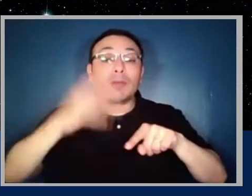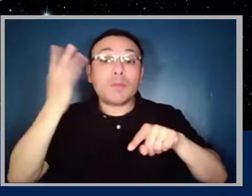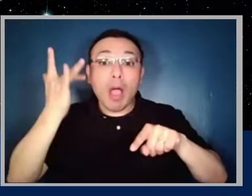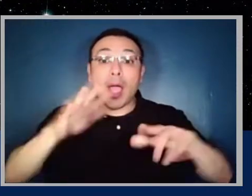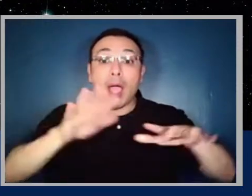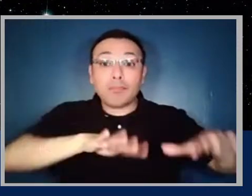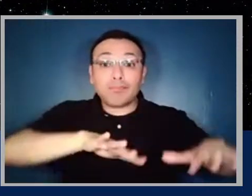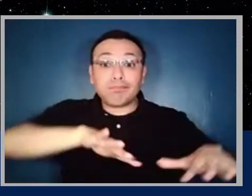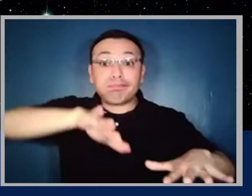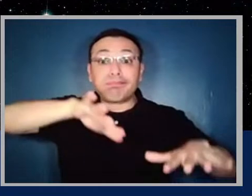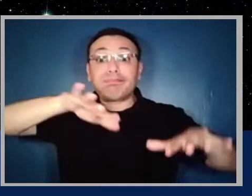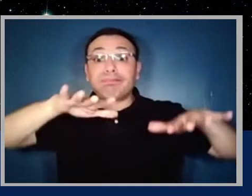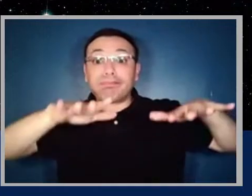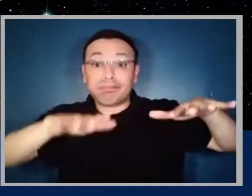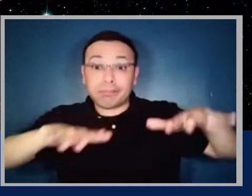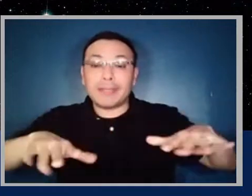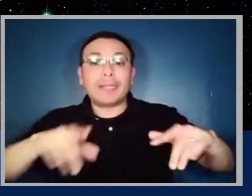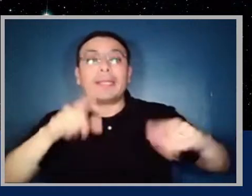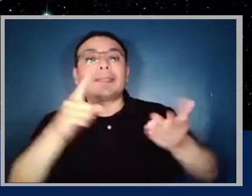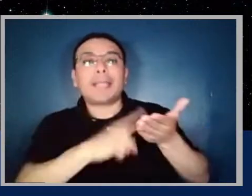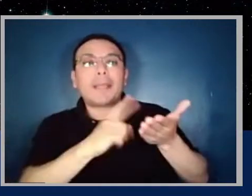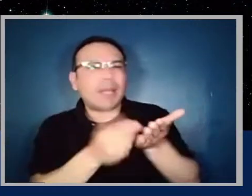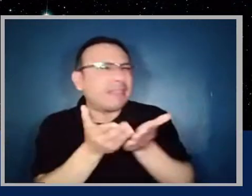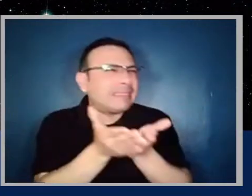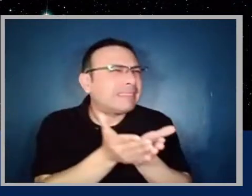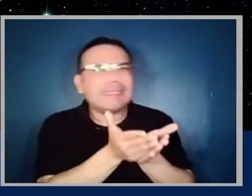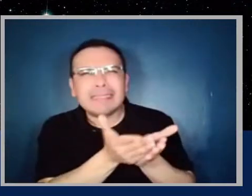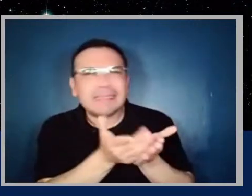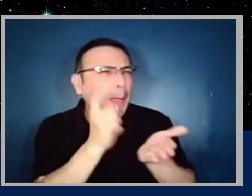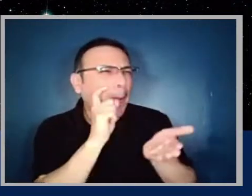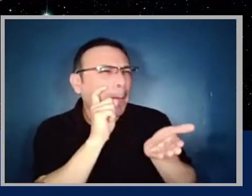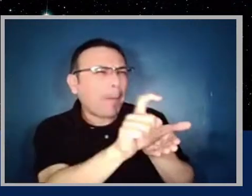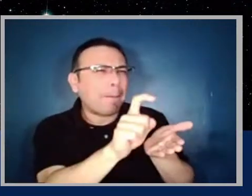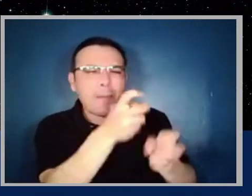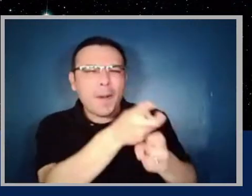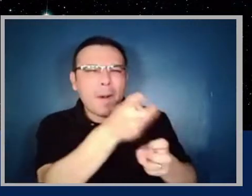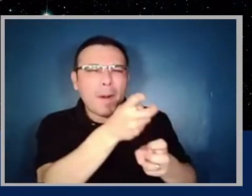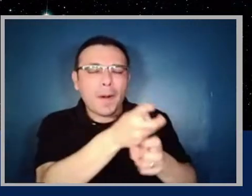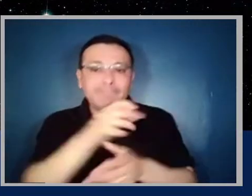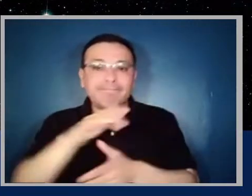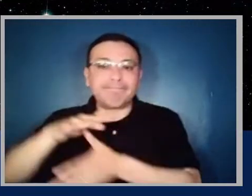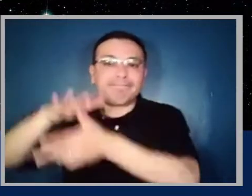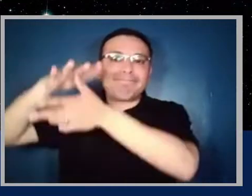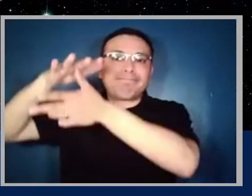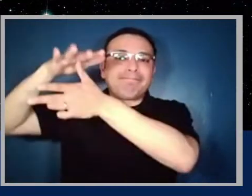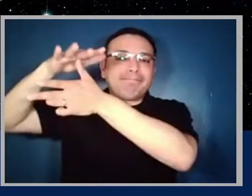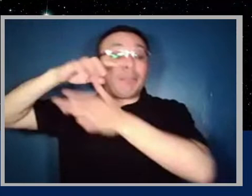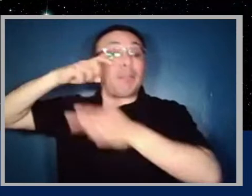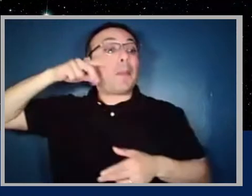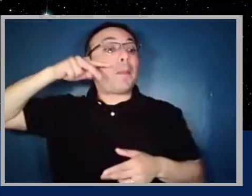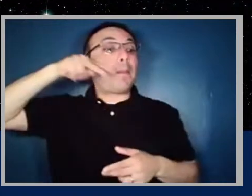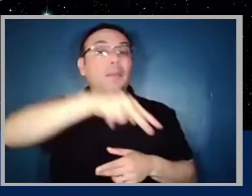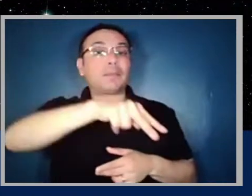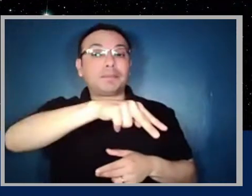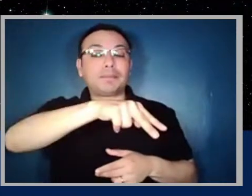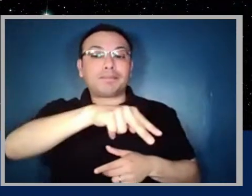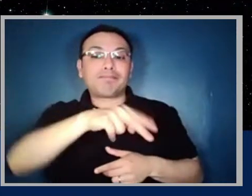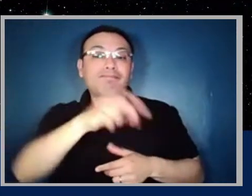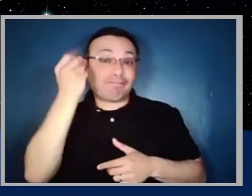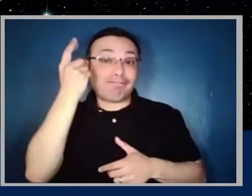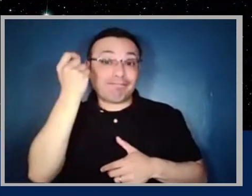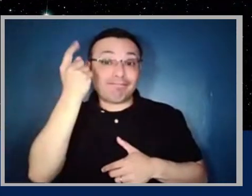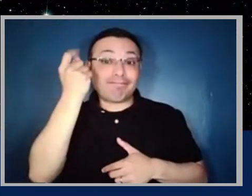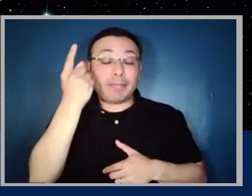see the capsule. So the helicopter does that for us. We are very far away at splashdown as